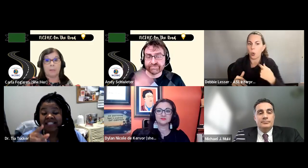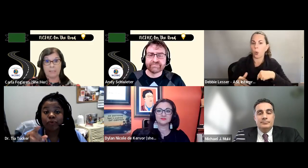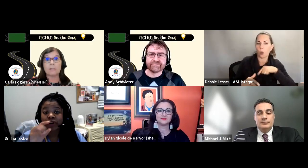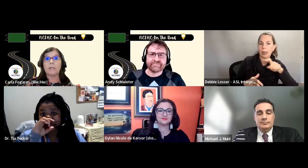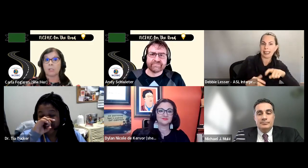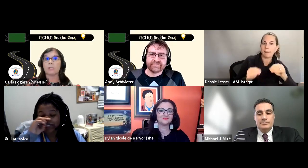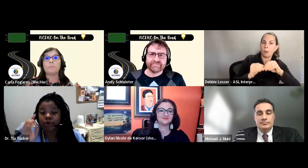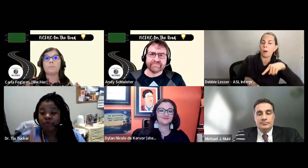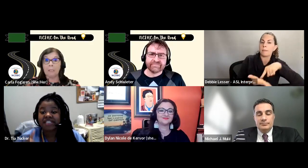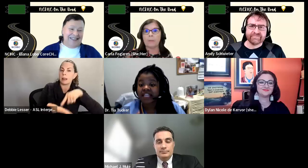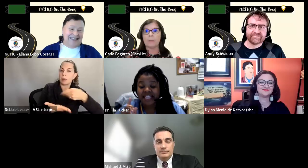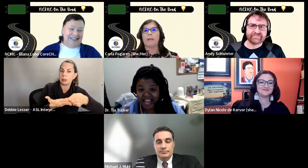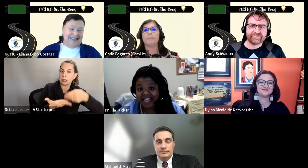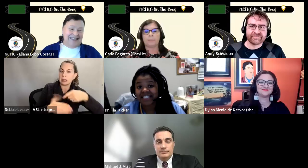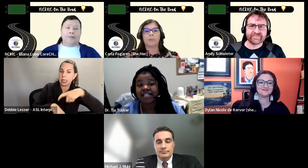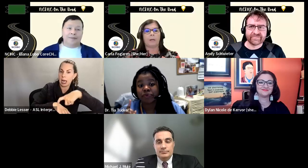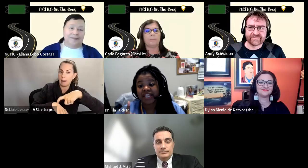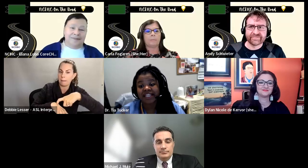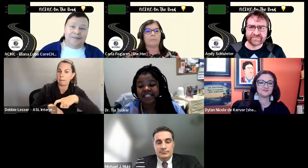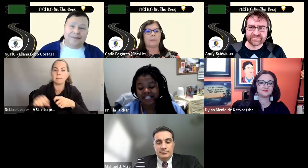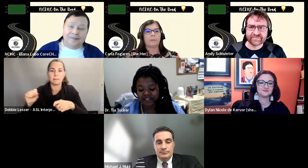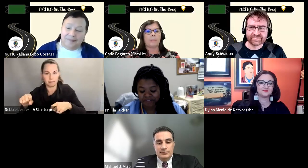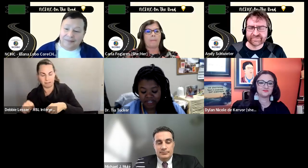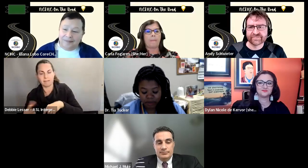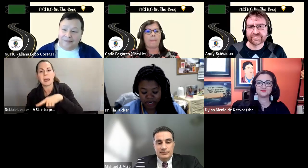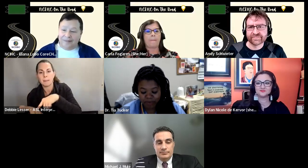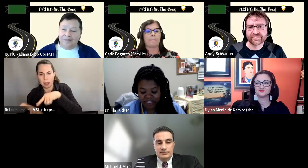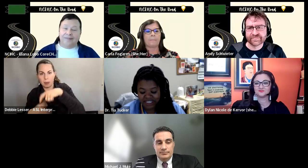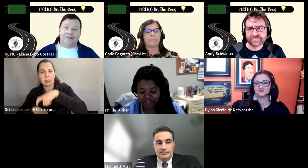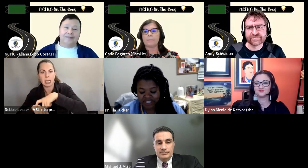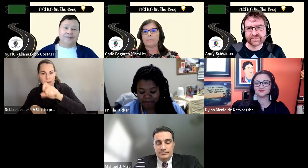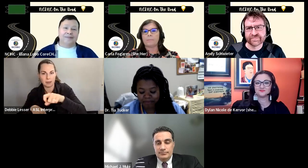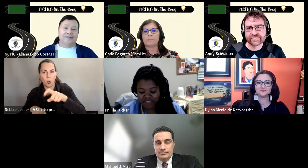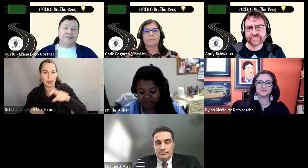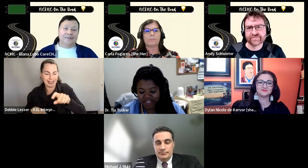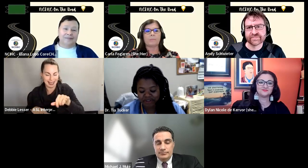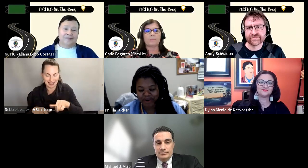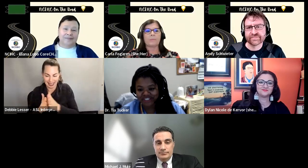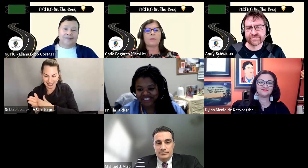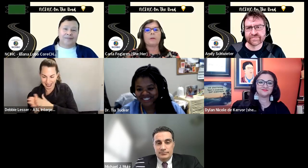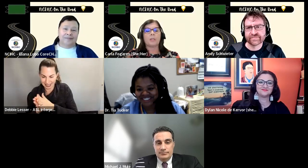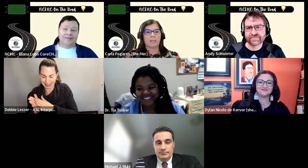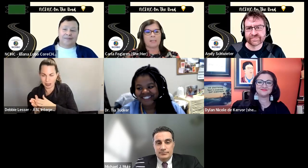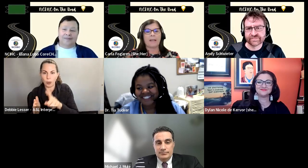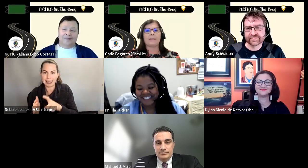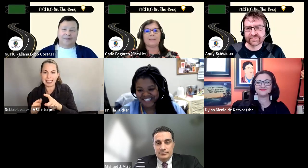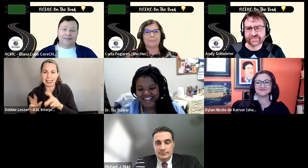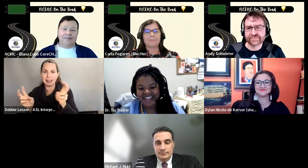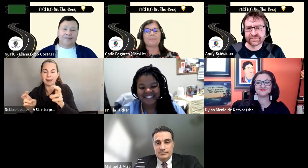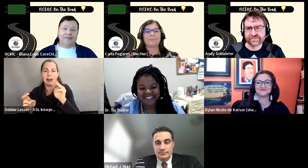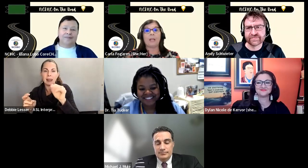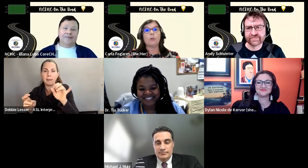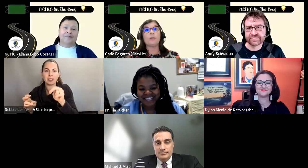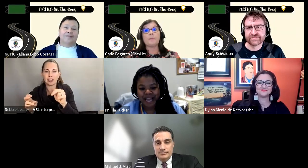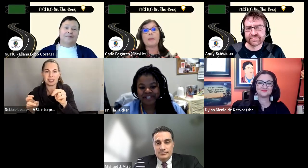and that's the word, let's because just when we say, billable time. yes, because Yeah. we need the incentive. What is it that you said, the mission without the margins? Exactly.